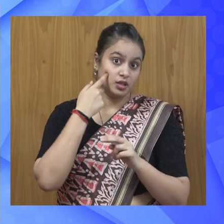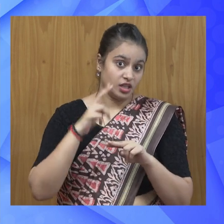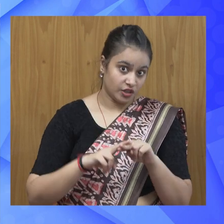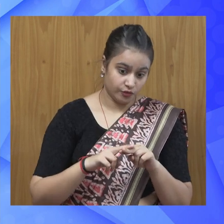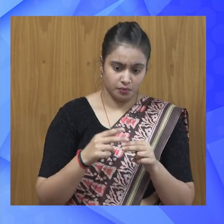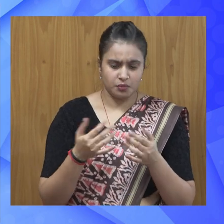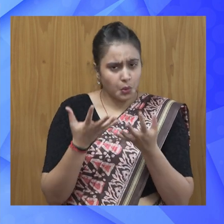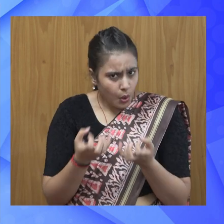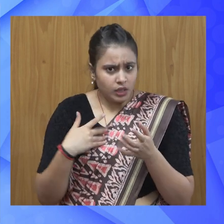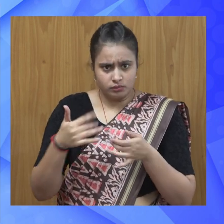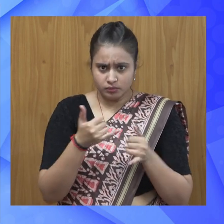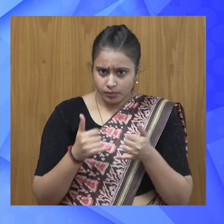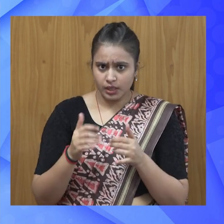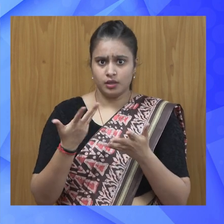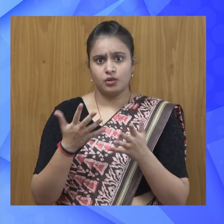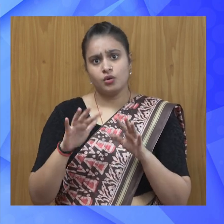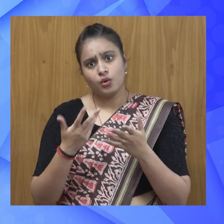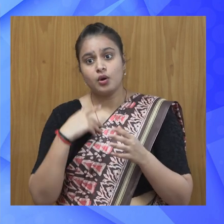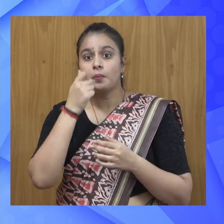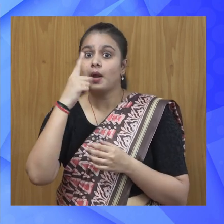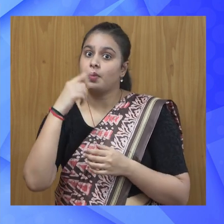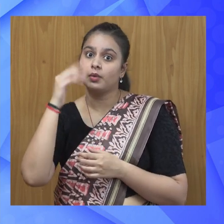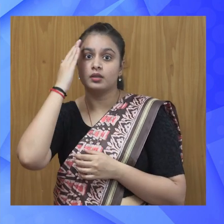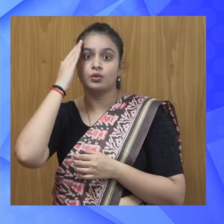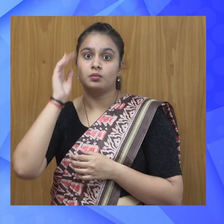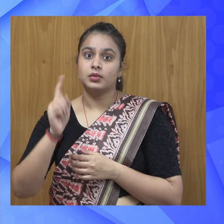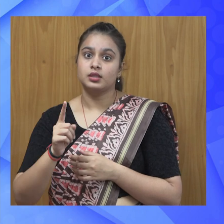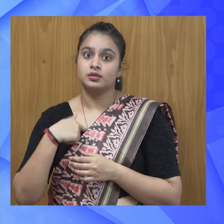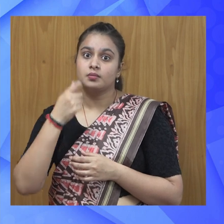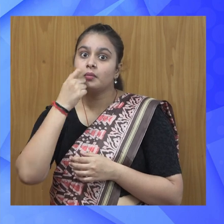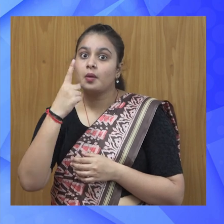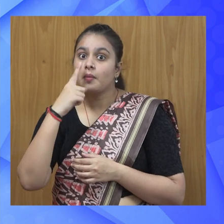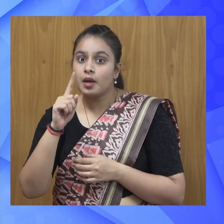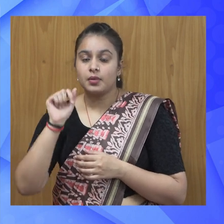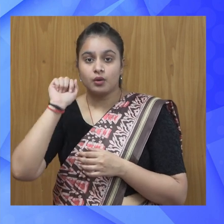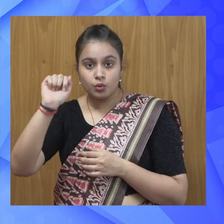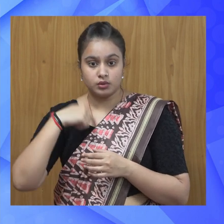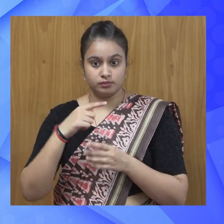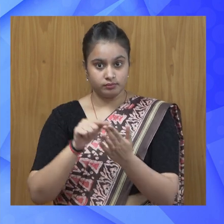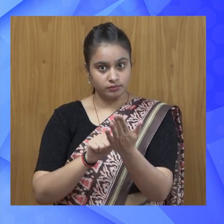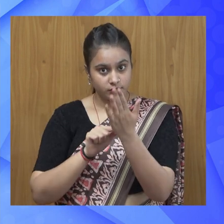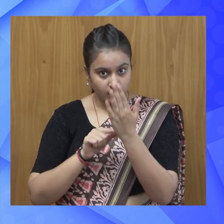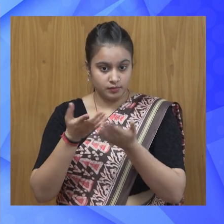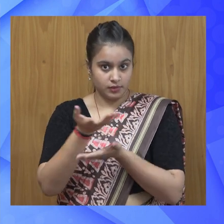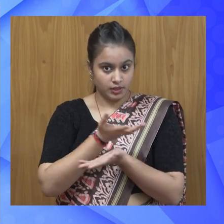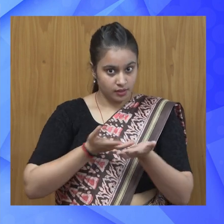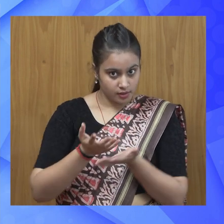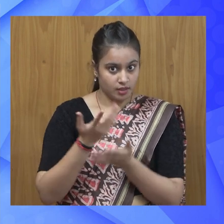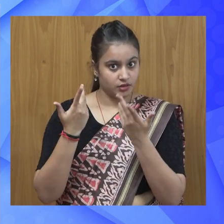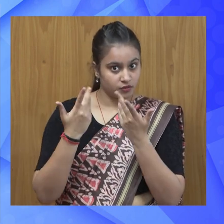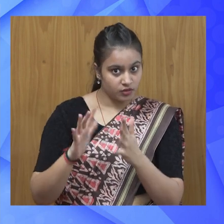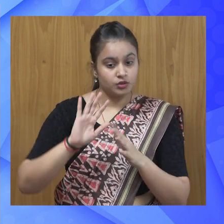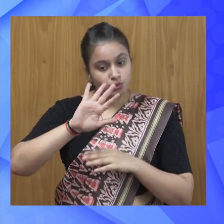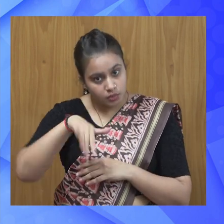play games, it should be under the surveillance of your parents. Apne parents ke samne parents se discuss karke, go through